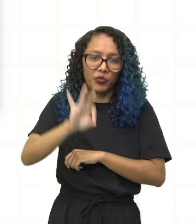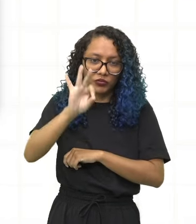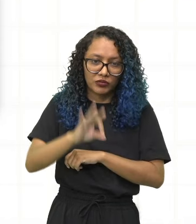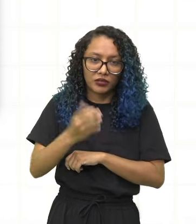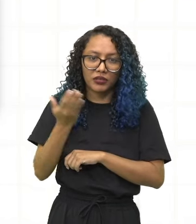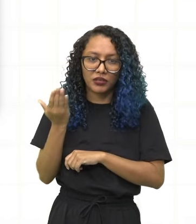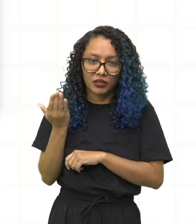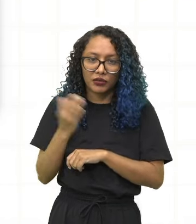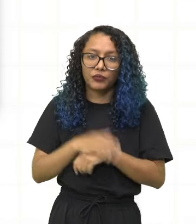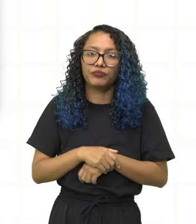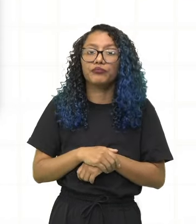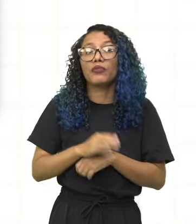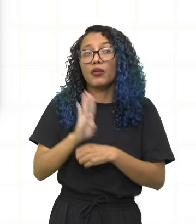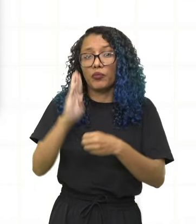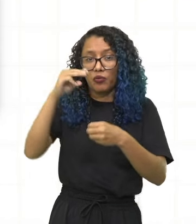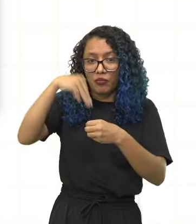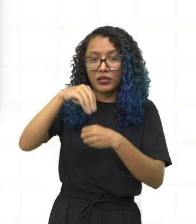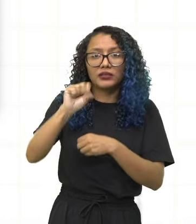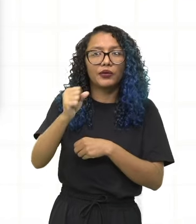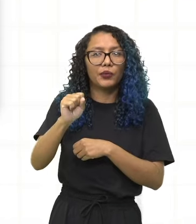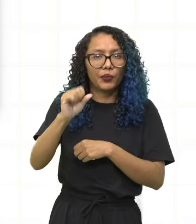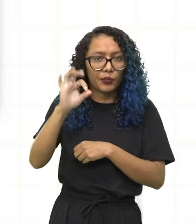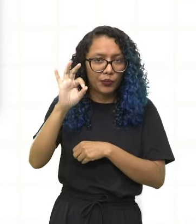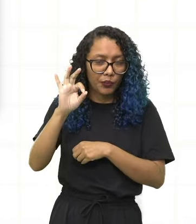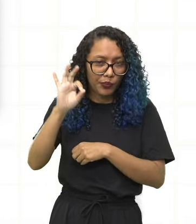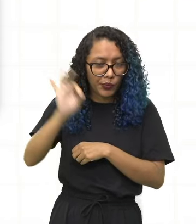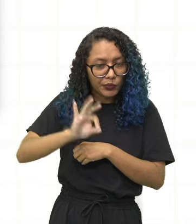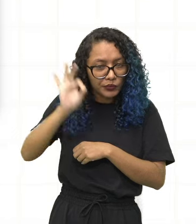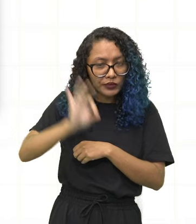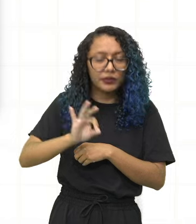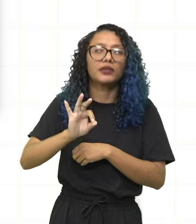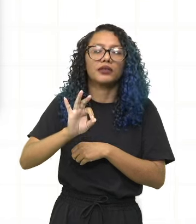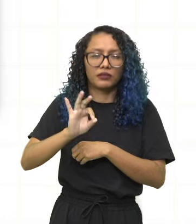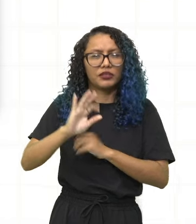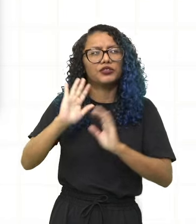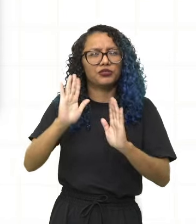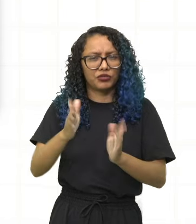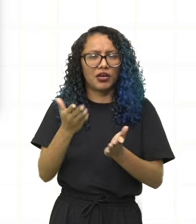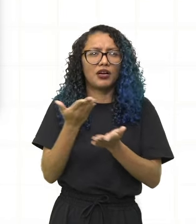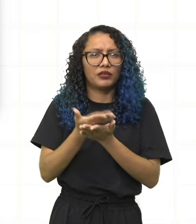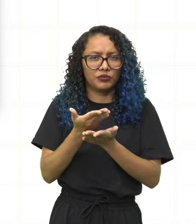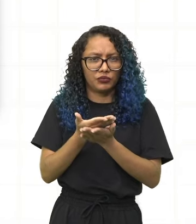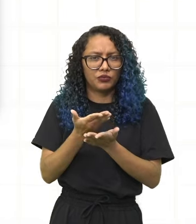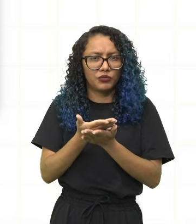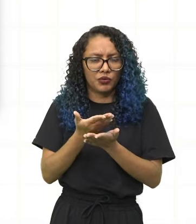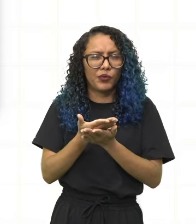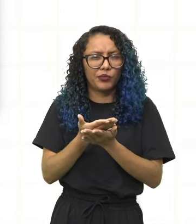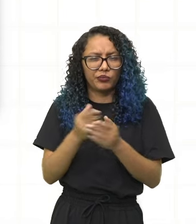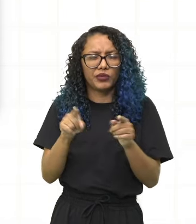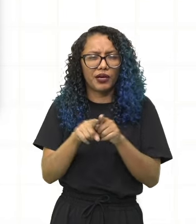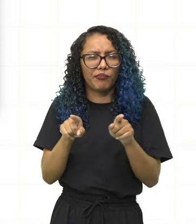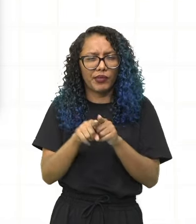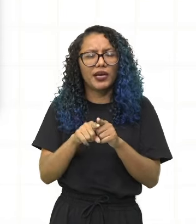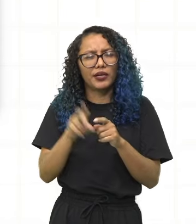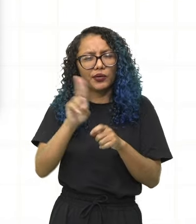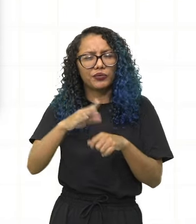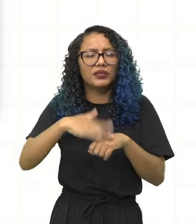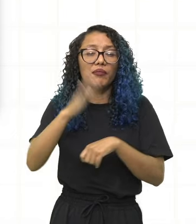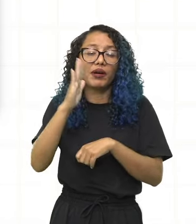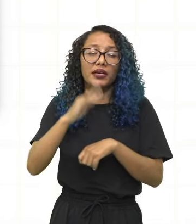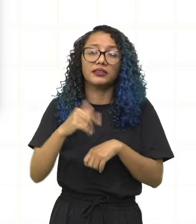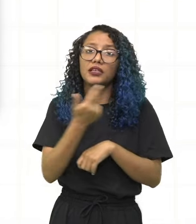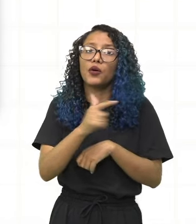The biomass with 8%, which were the sources that we saw most used. And